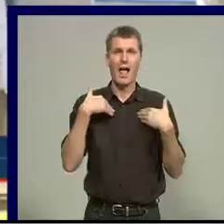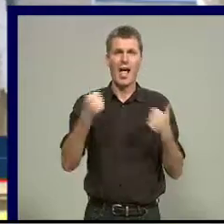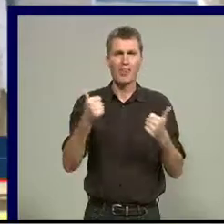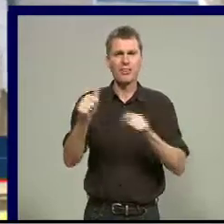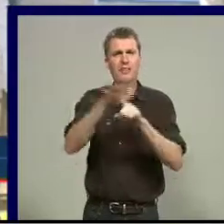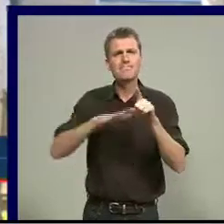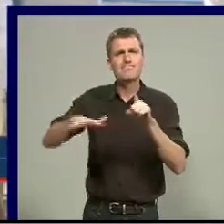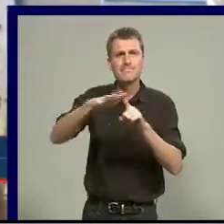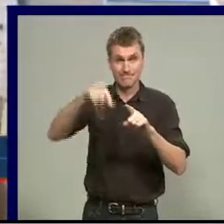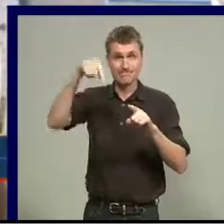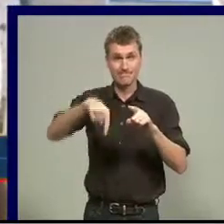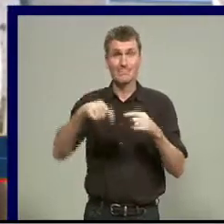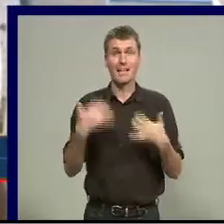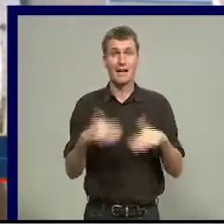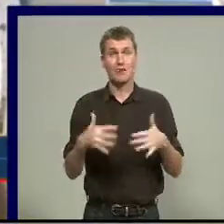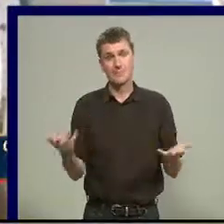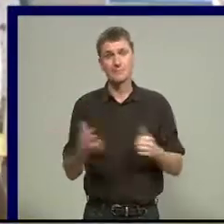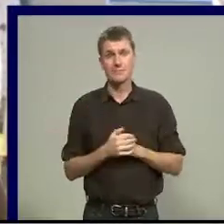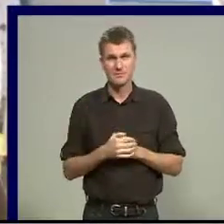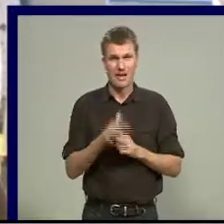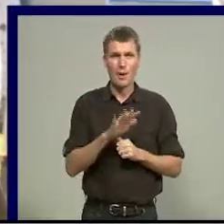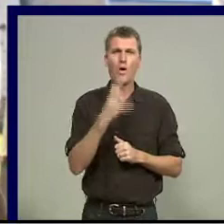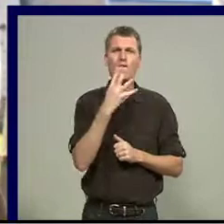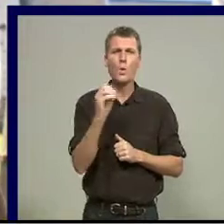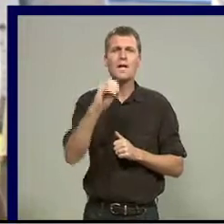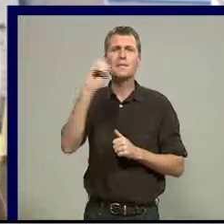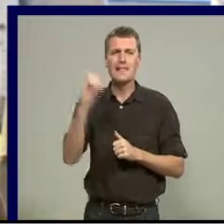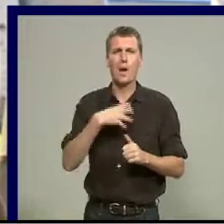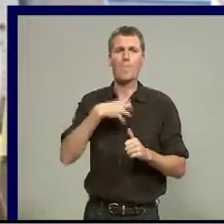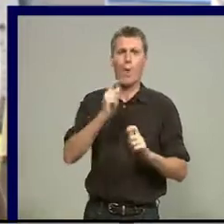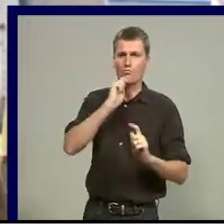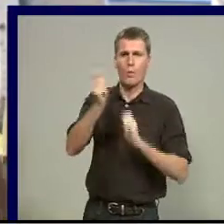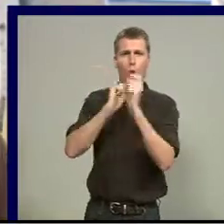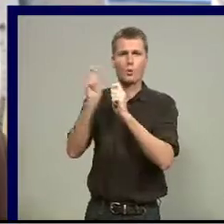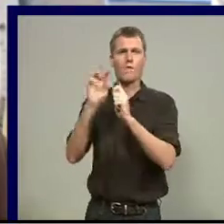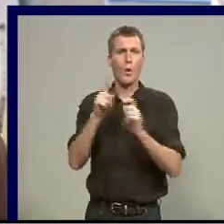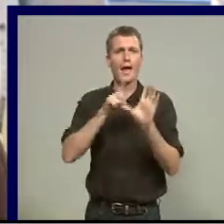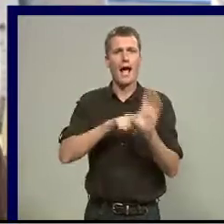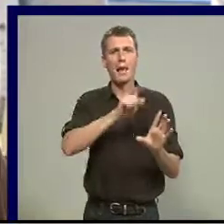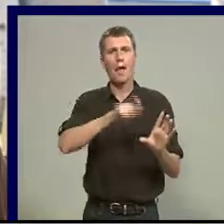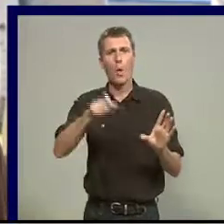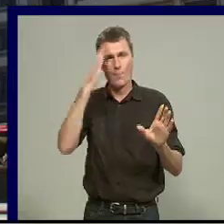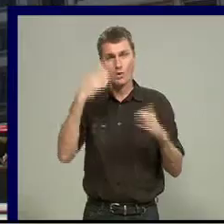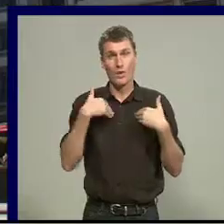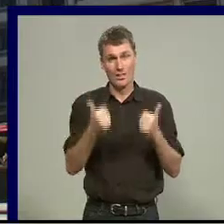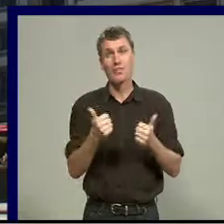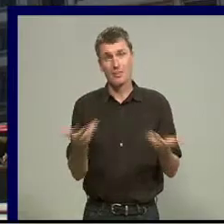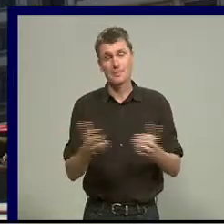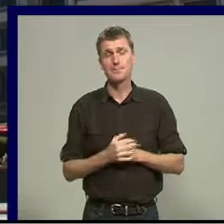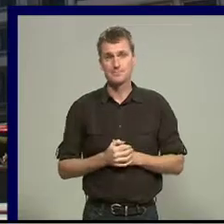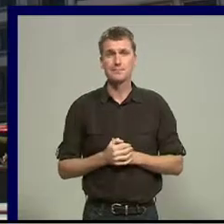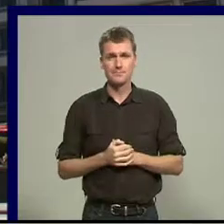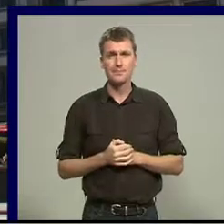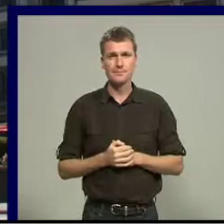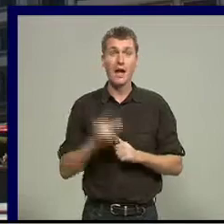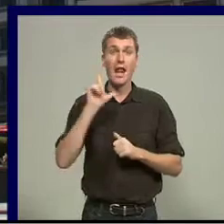in Canterbury and around a 40% in reported cases for young people in this area. Labor also